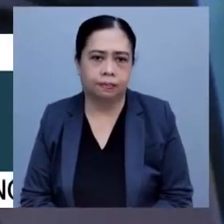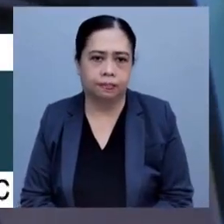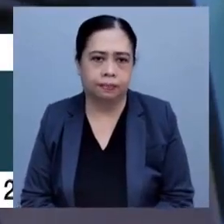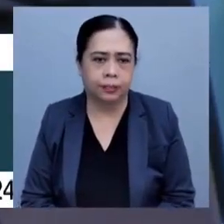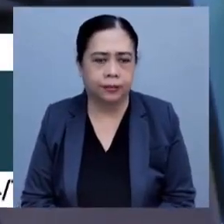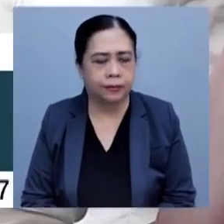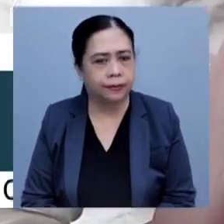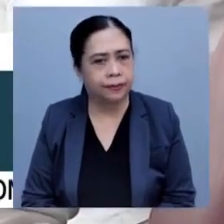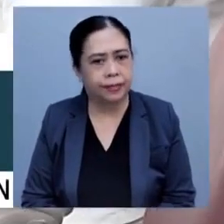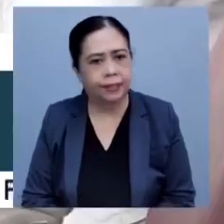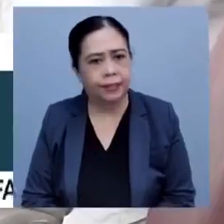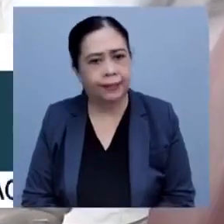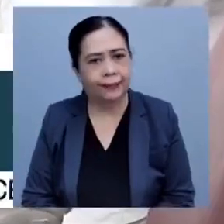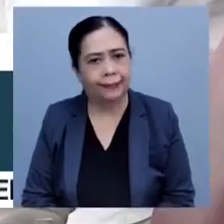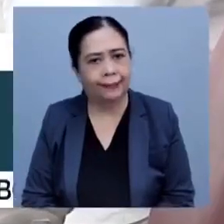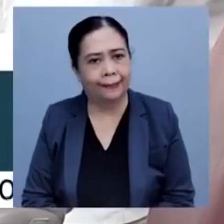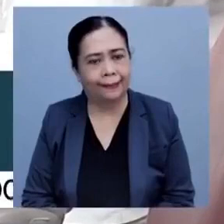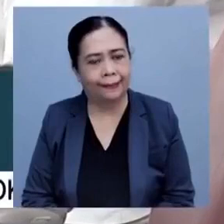earlier.